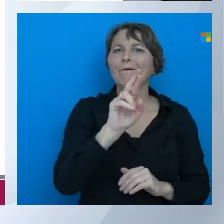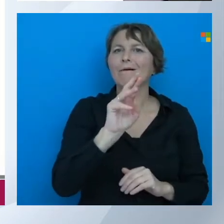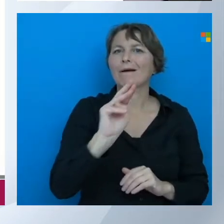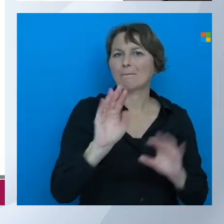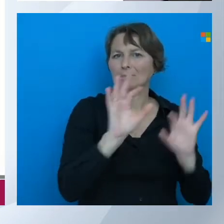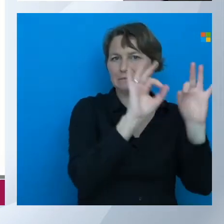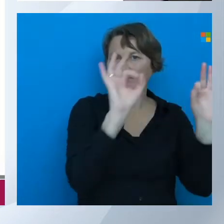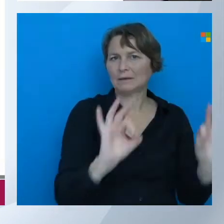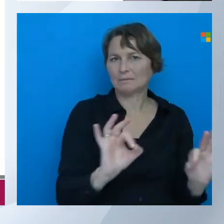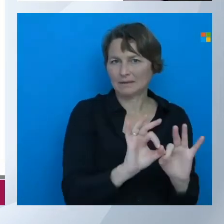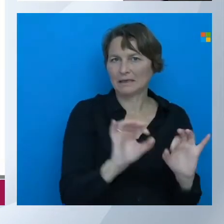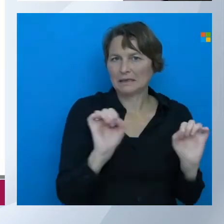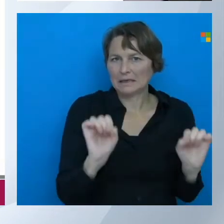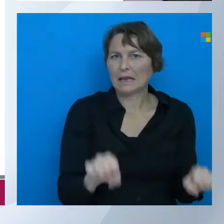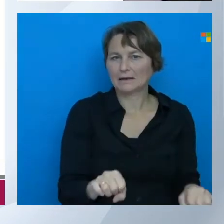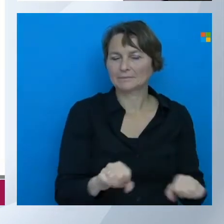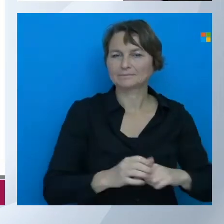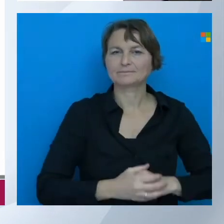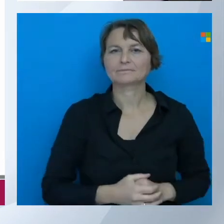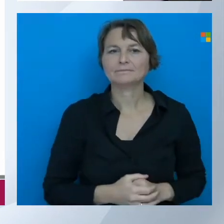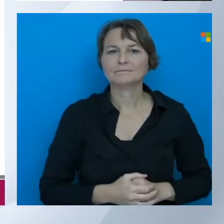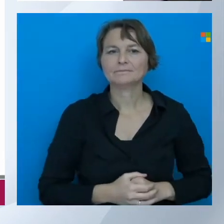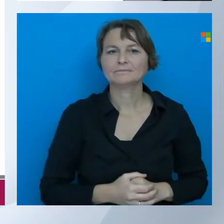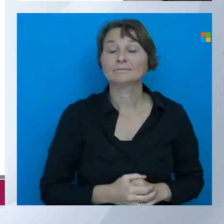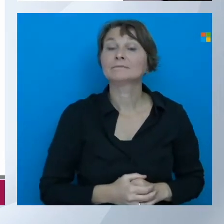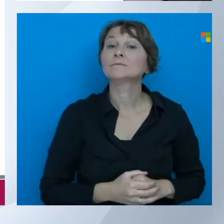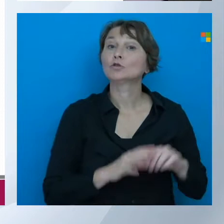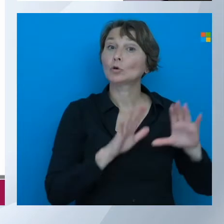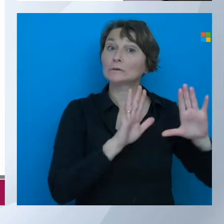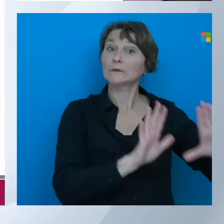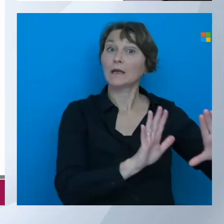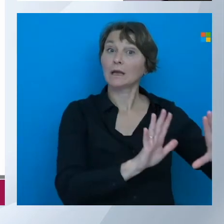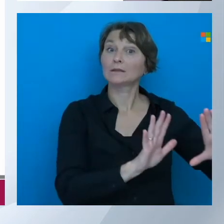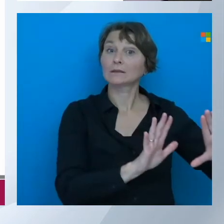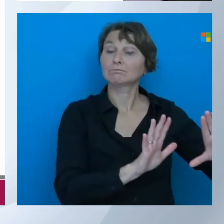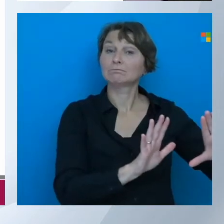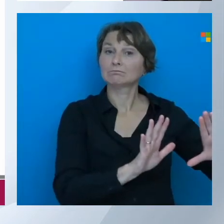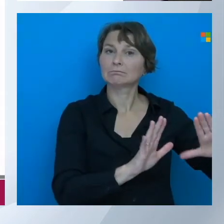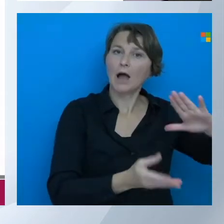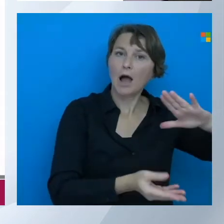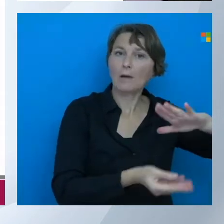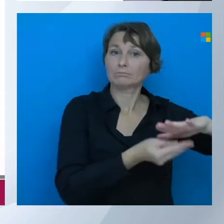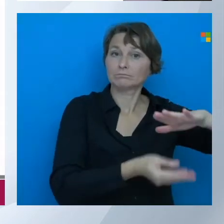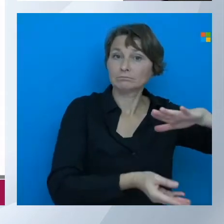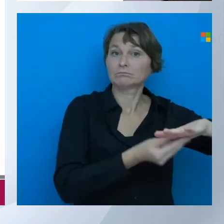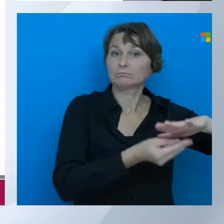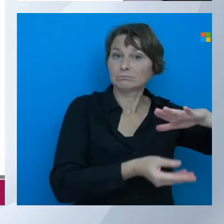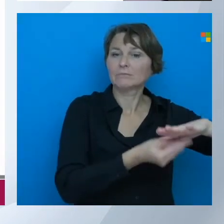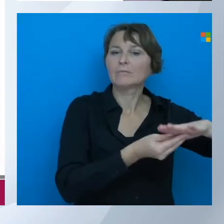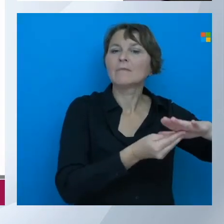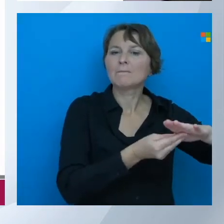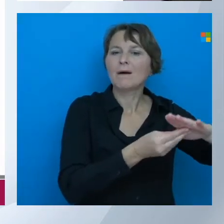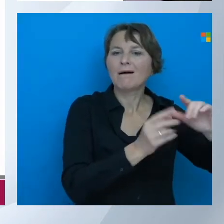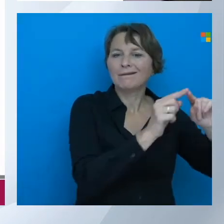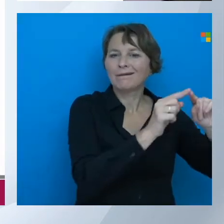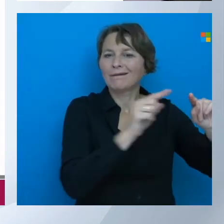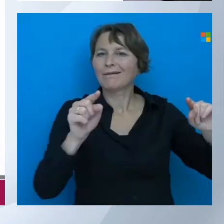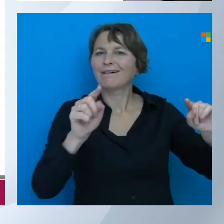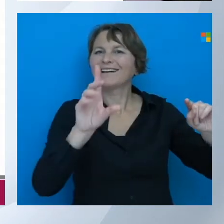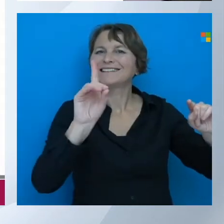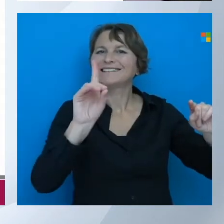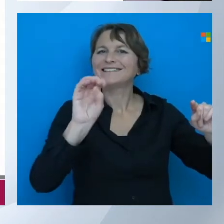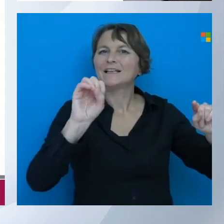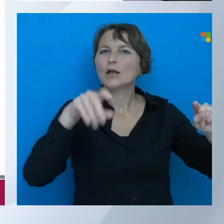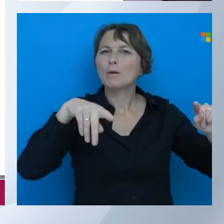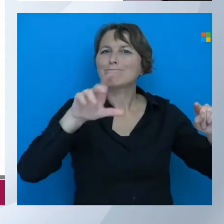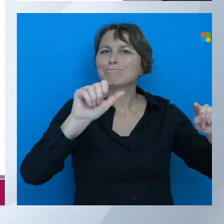keep them up to date, and even use the deploy button to simply deploy or